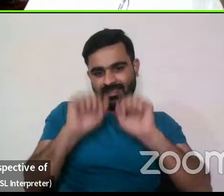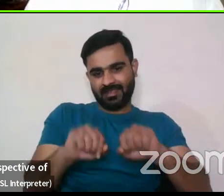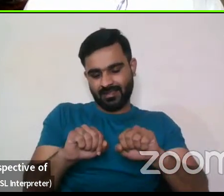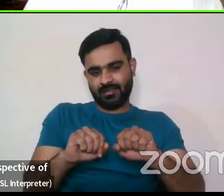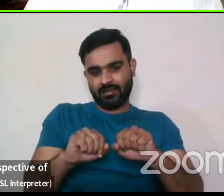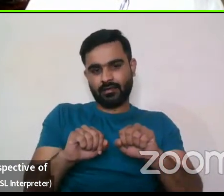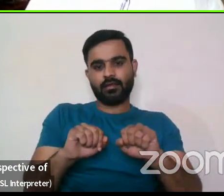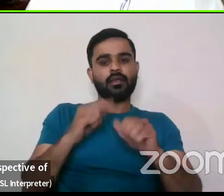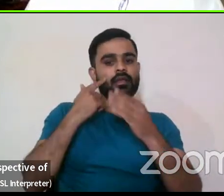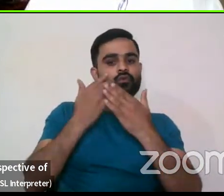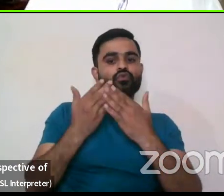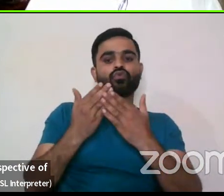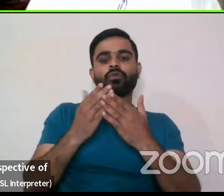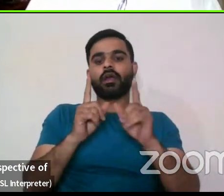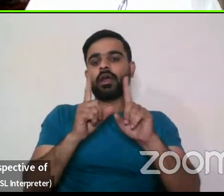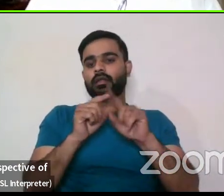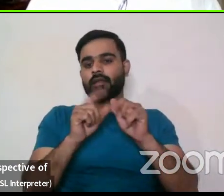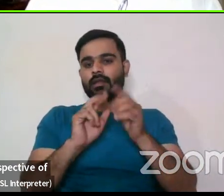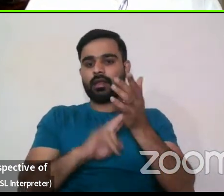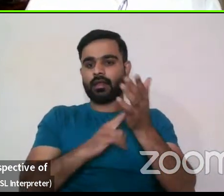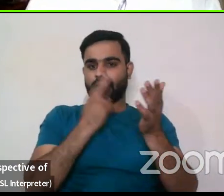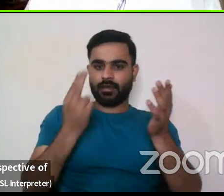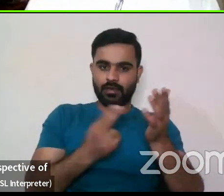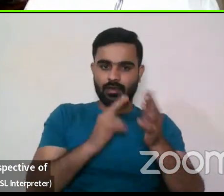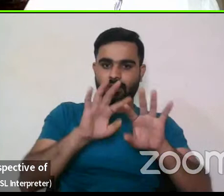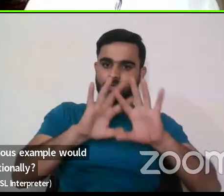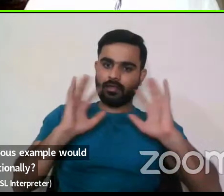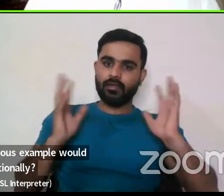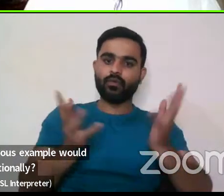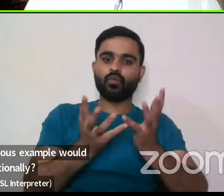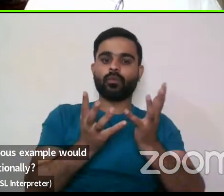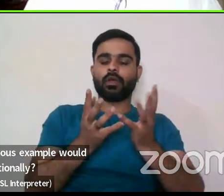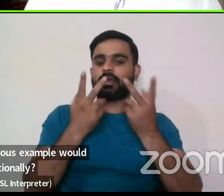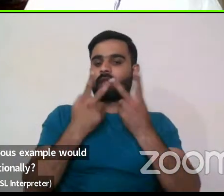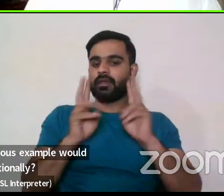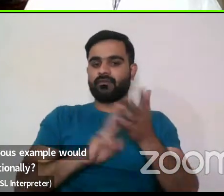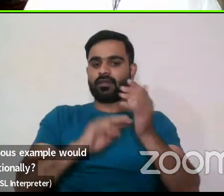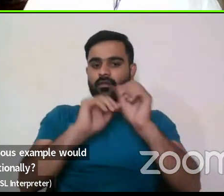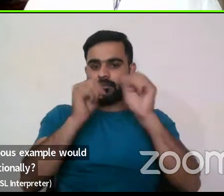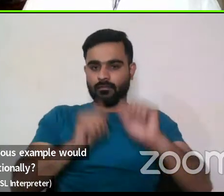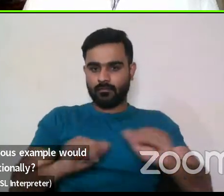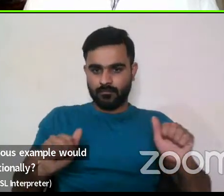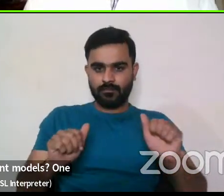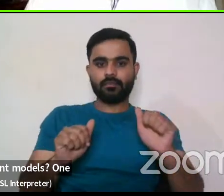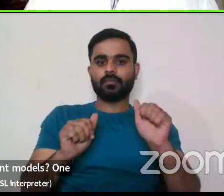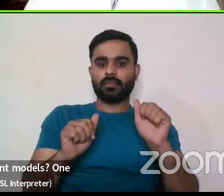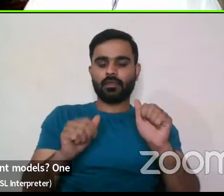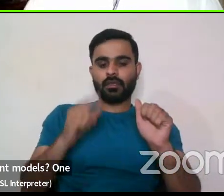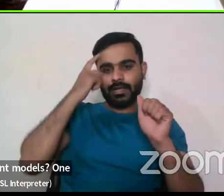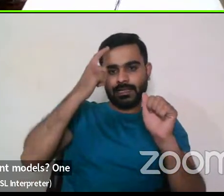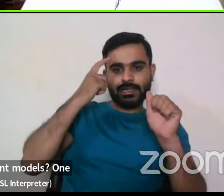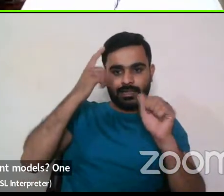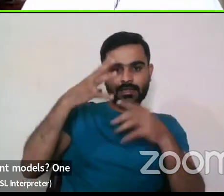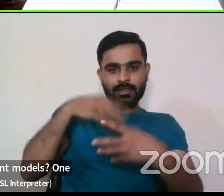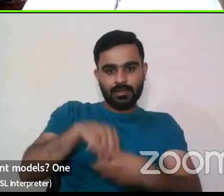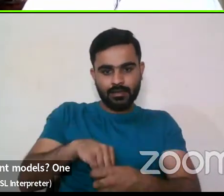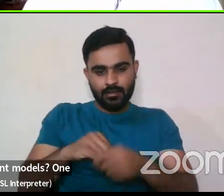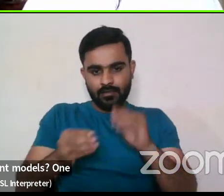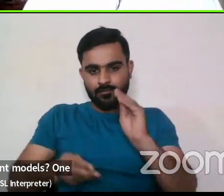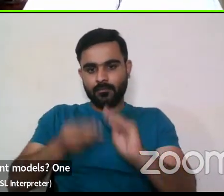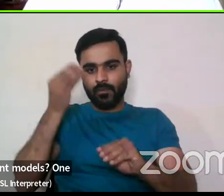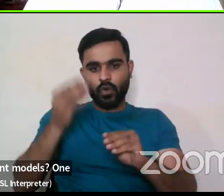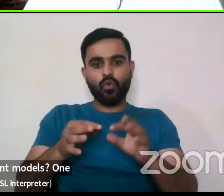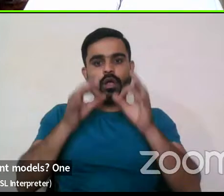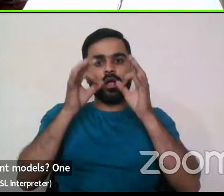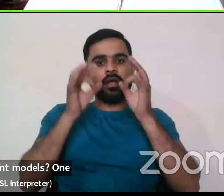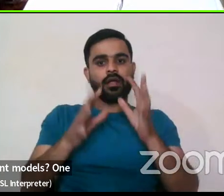you locate data nationally? Should it be globally? Right? And different models, one can think about what would be more appropriate